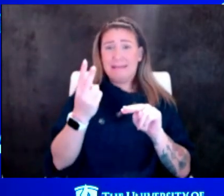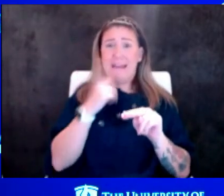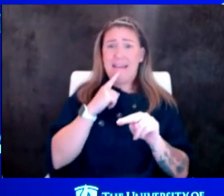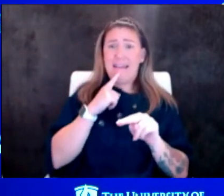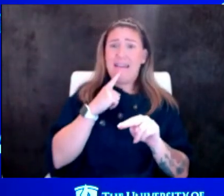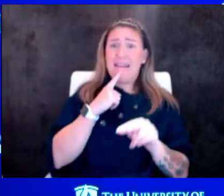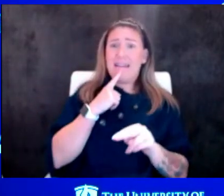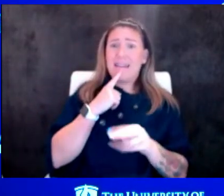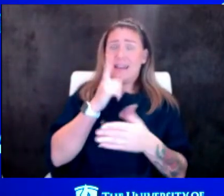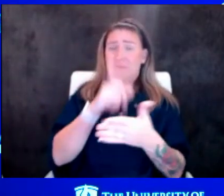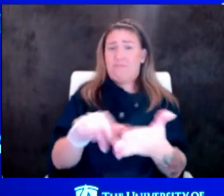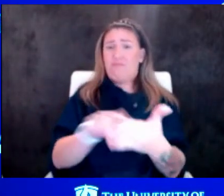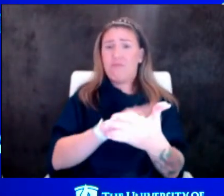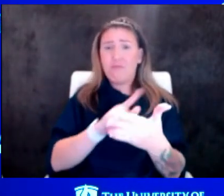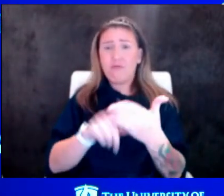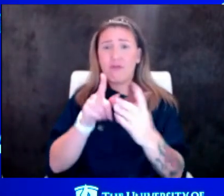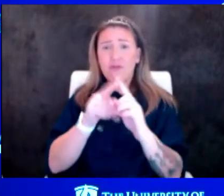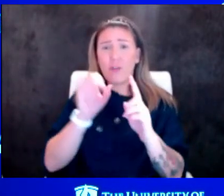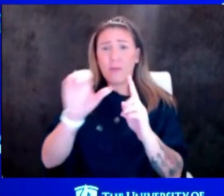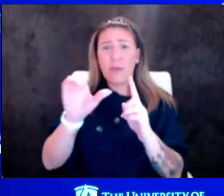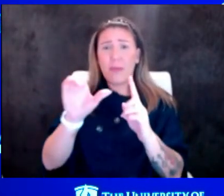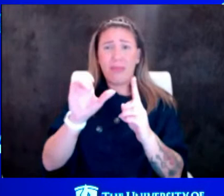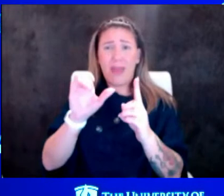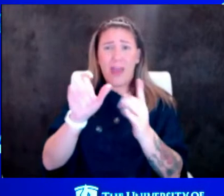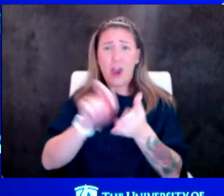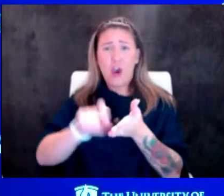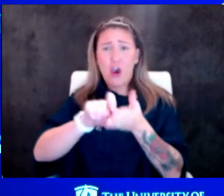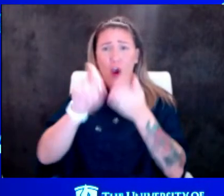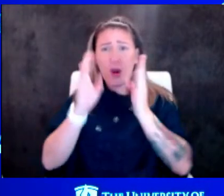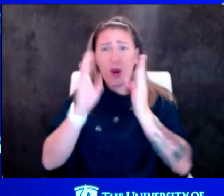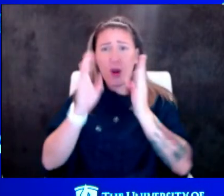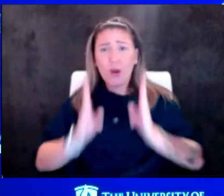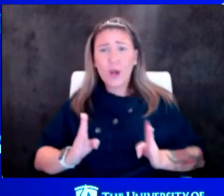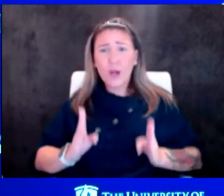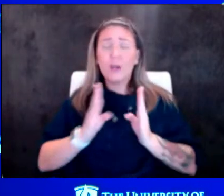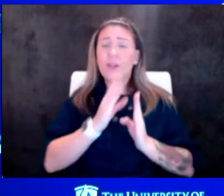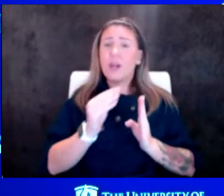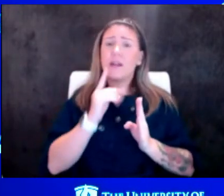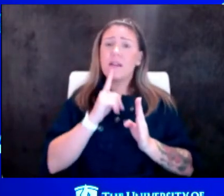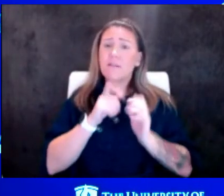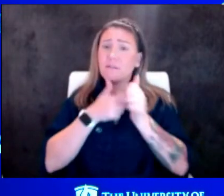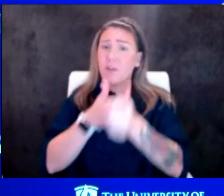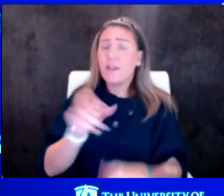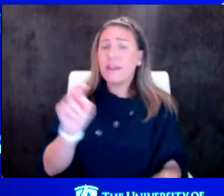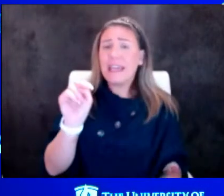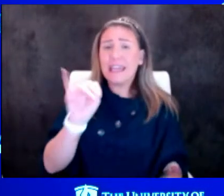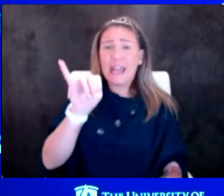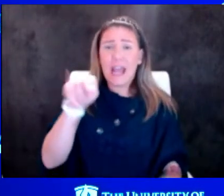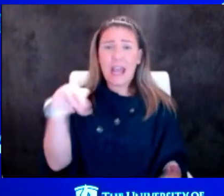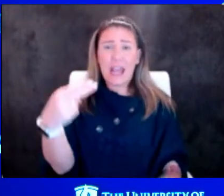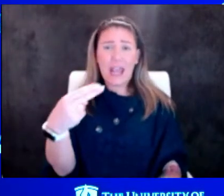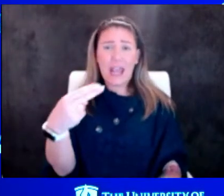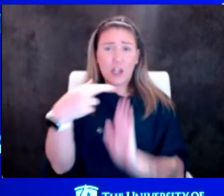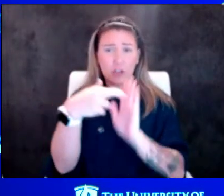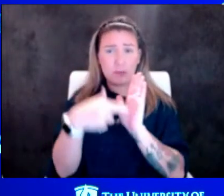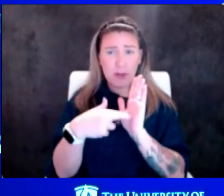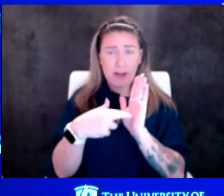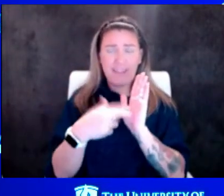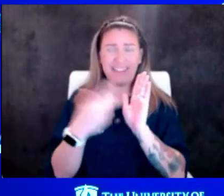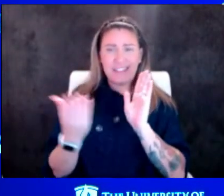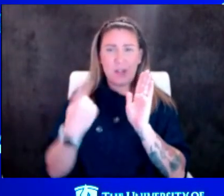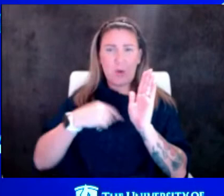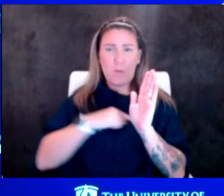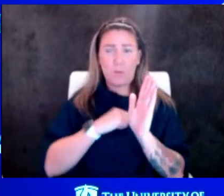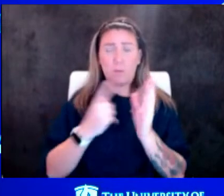think we continue to be consistent and adhere to the NIH treatment guidelines, which we are doing here. And also, we